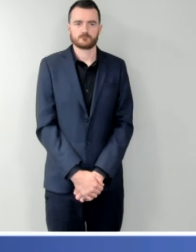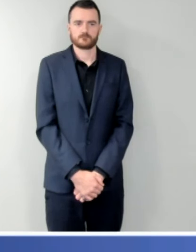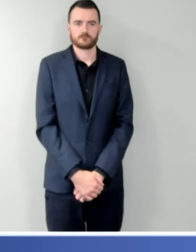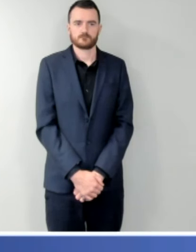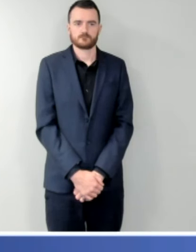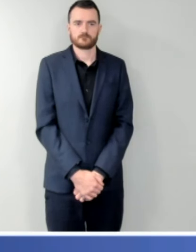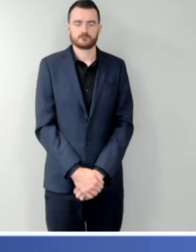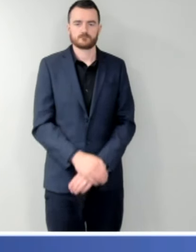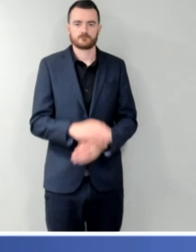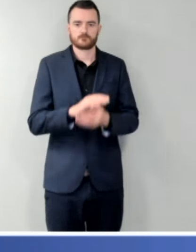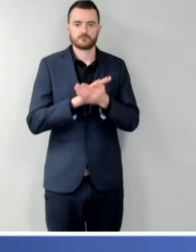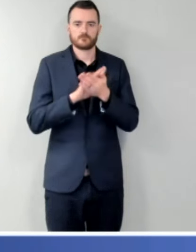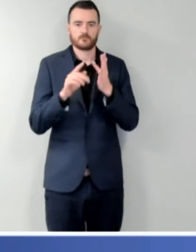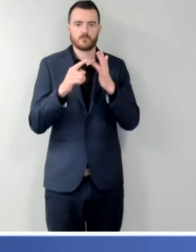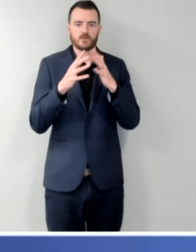Howard Horder